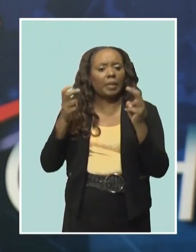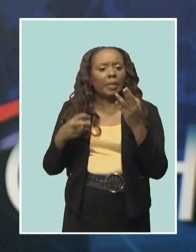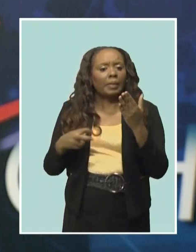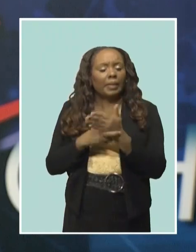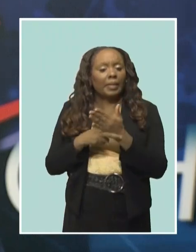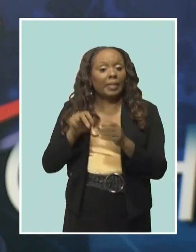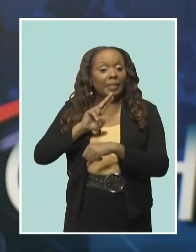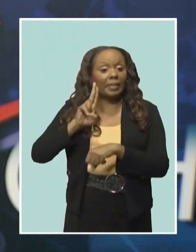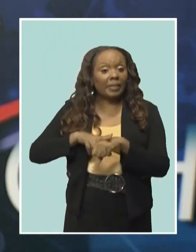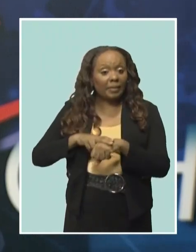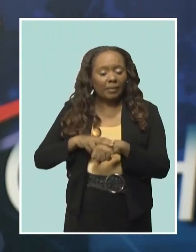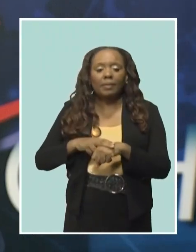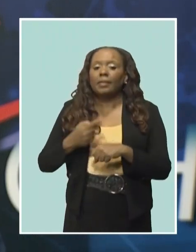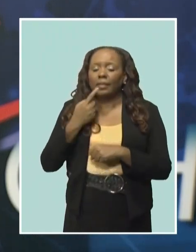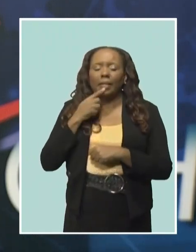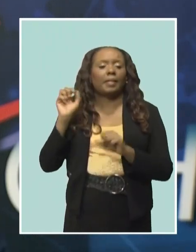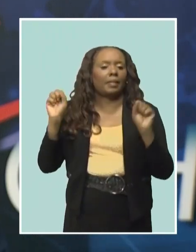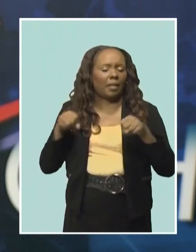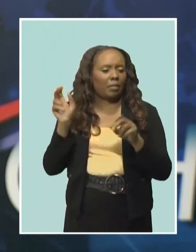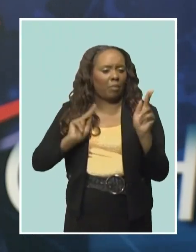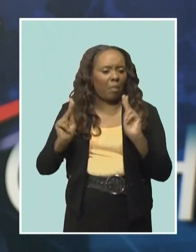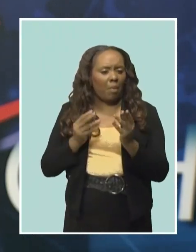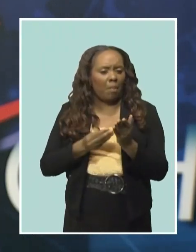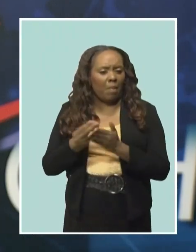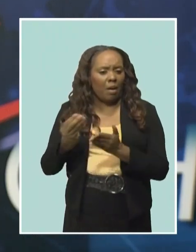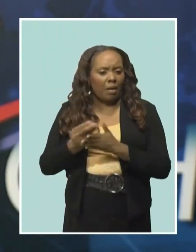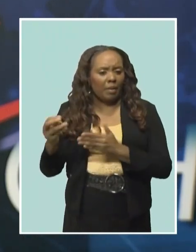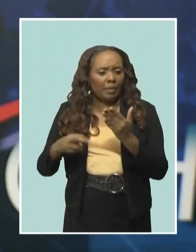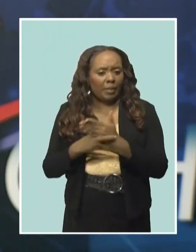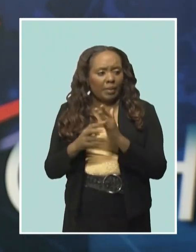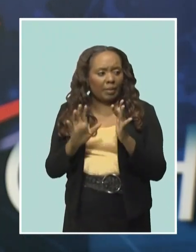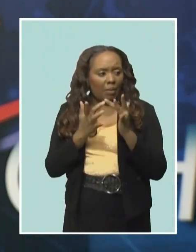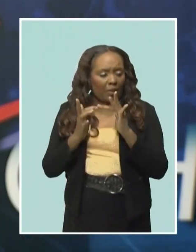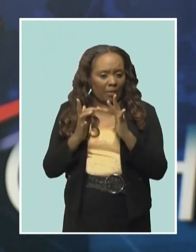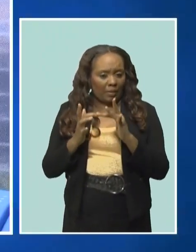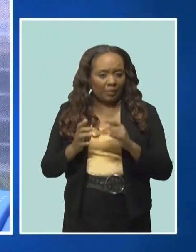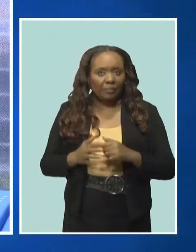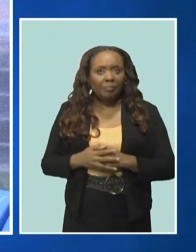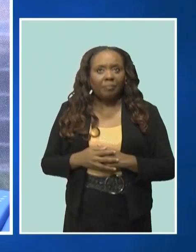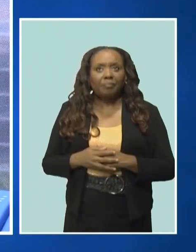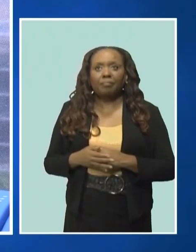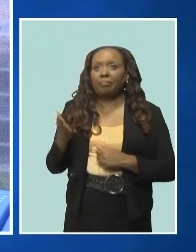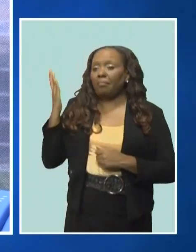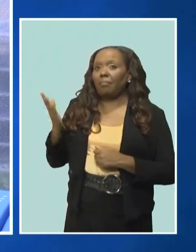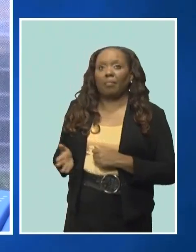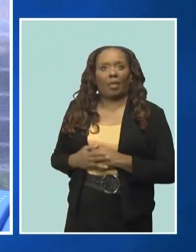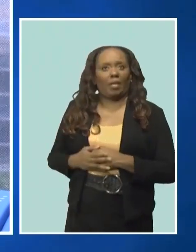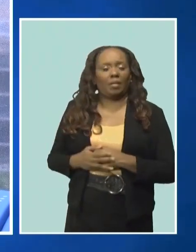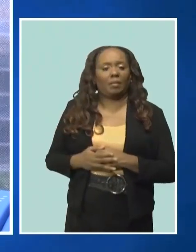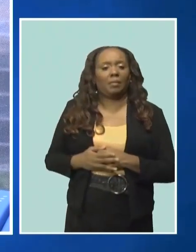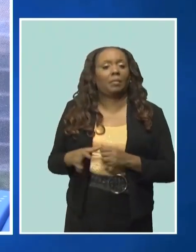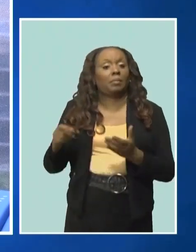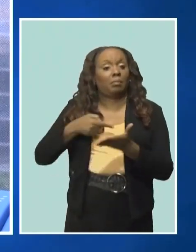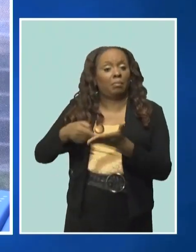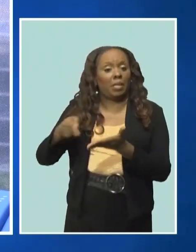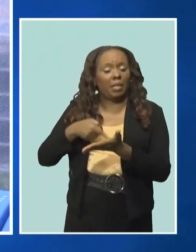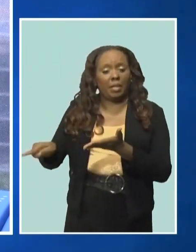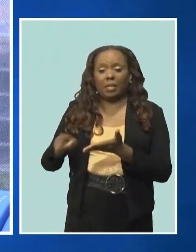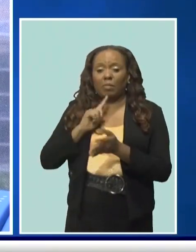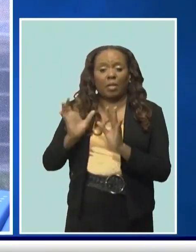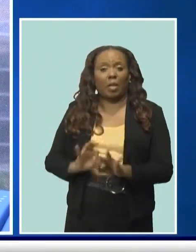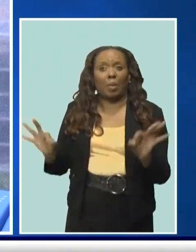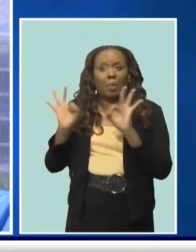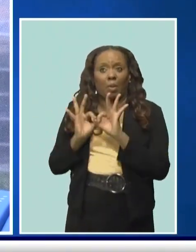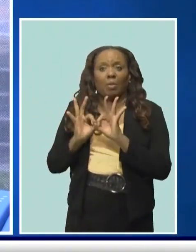Nation, Terry Jones, has confirmed the trend. Payments is a major part of the ticketing space, and we know